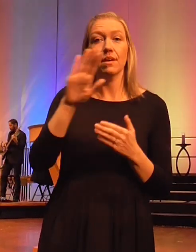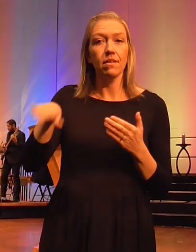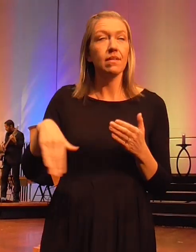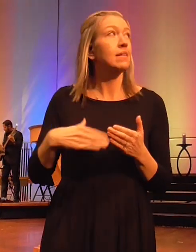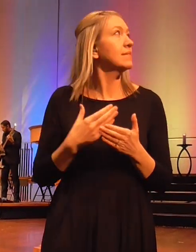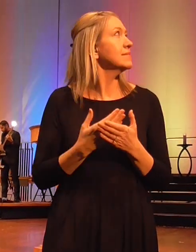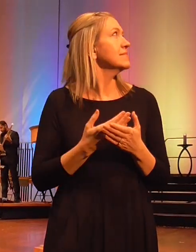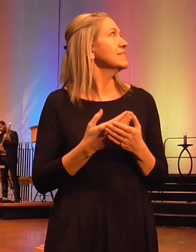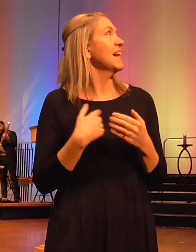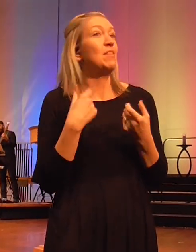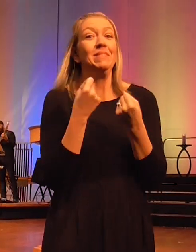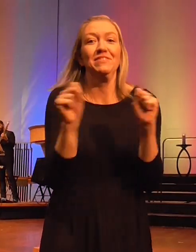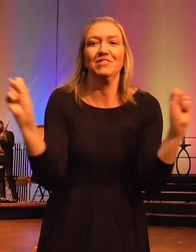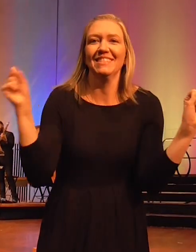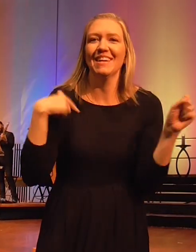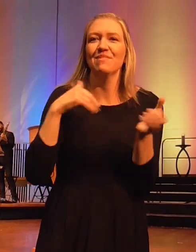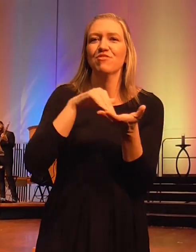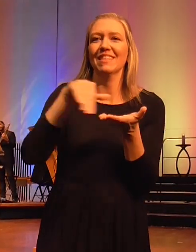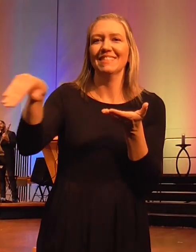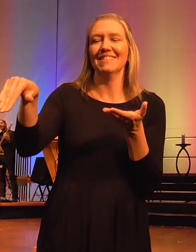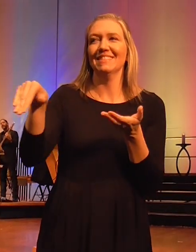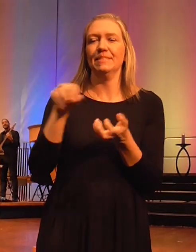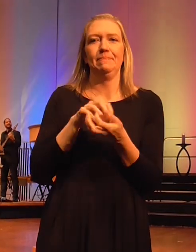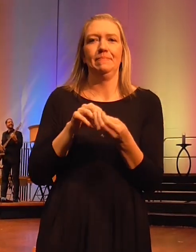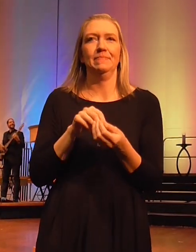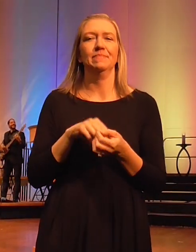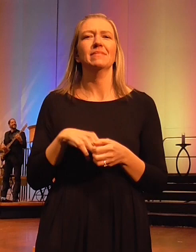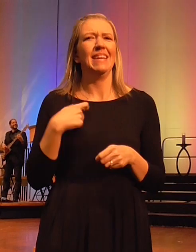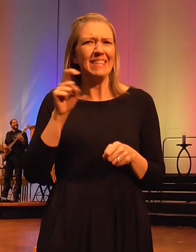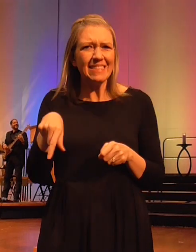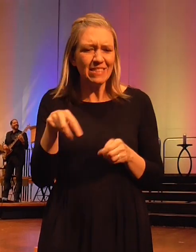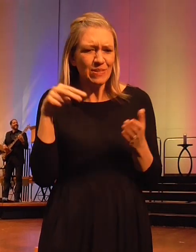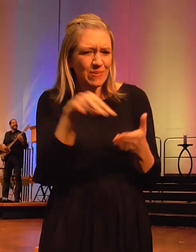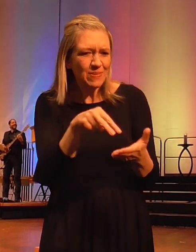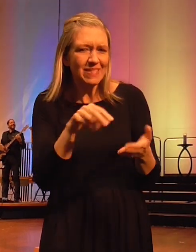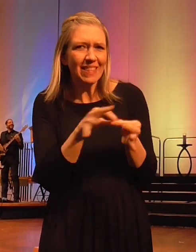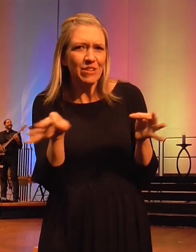Oh, I've been set free, I'm released. Oh, I need the lyrics now.